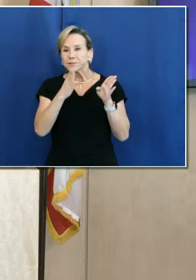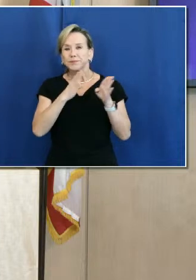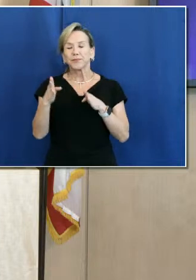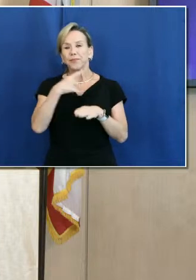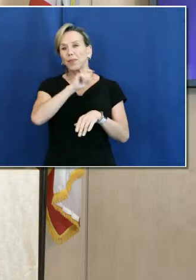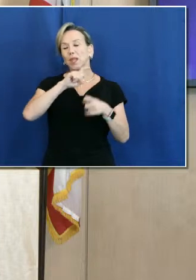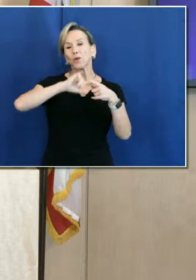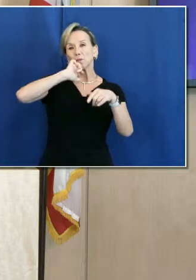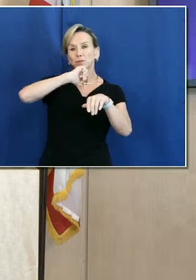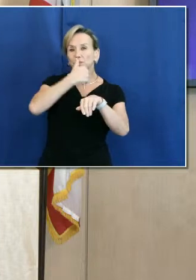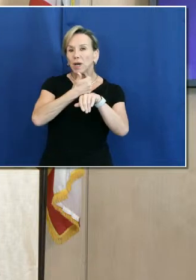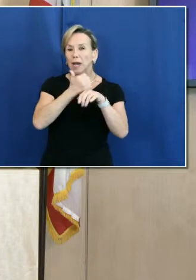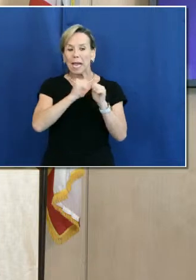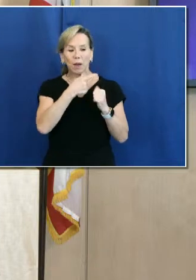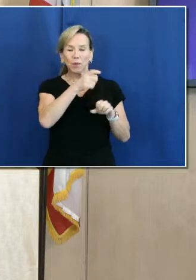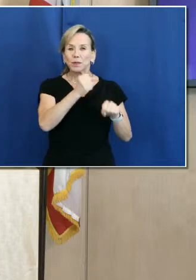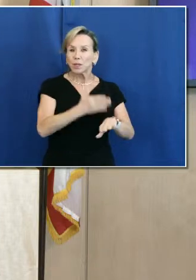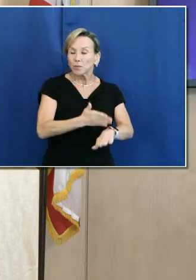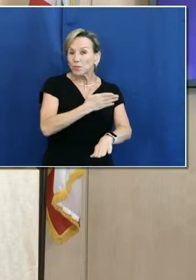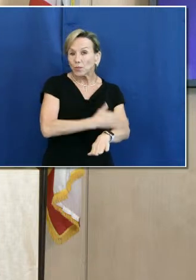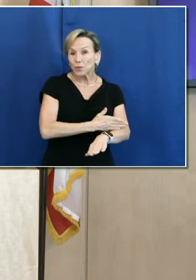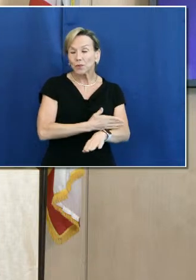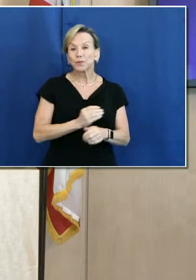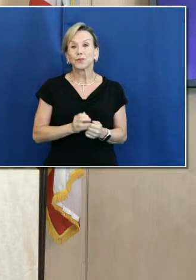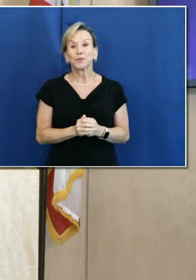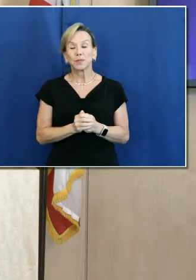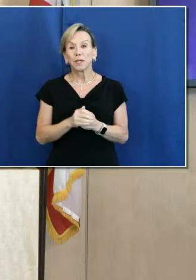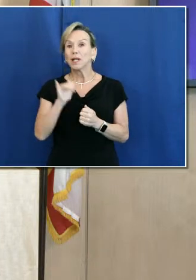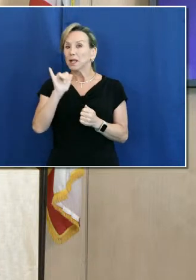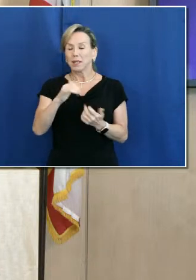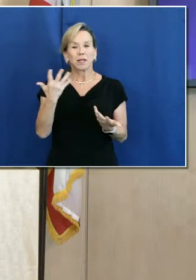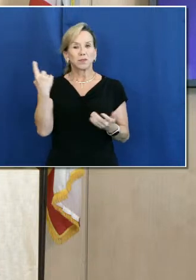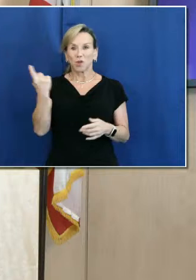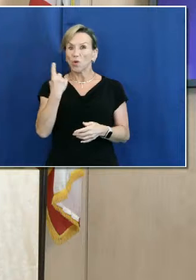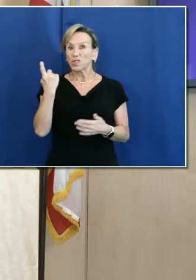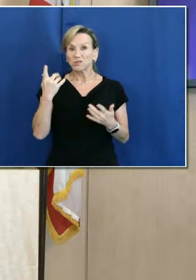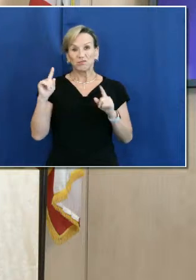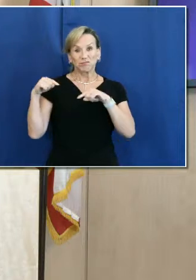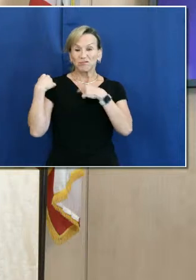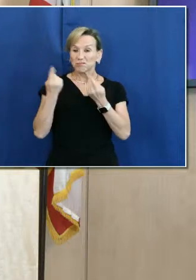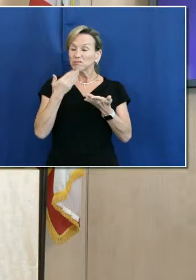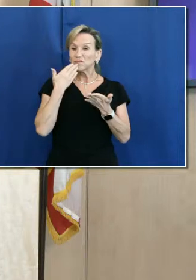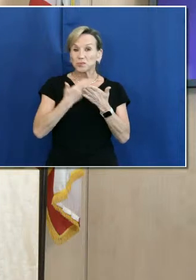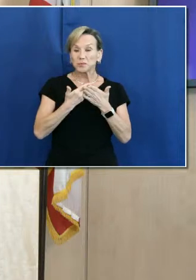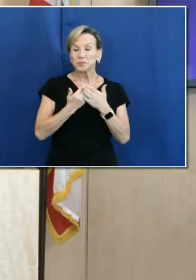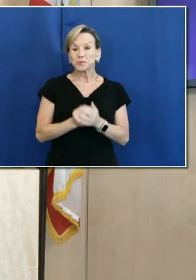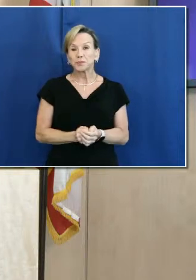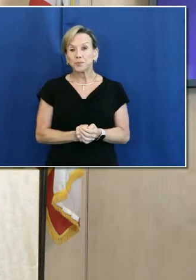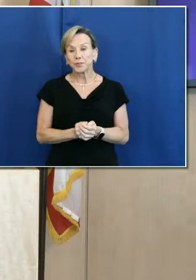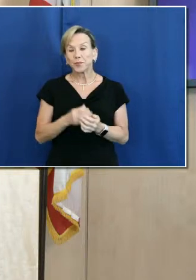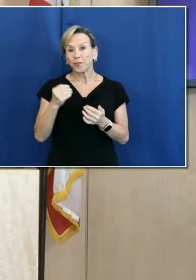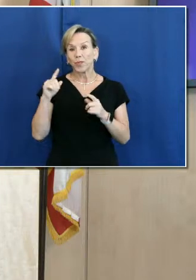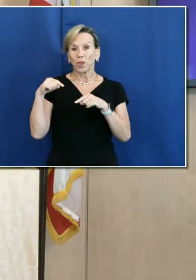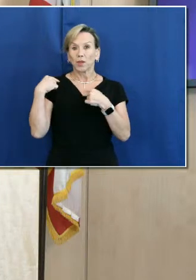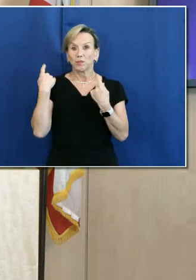to be improved upon. And that has always worked well, and that is working well during